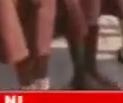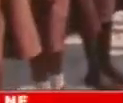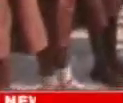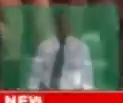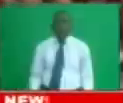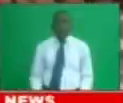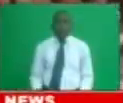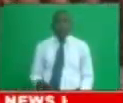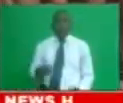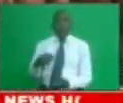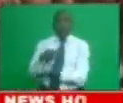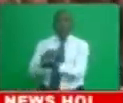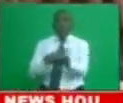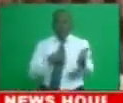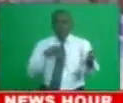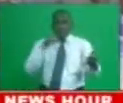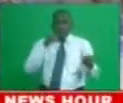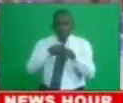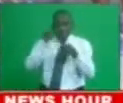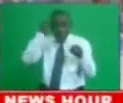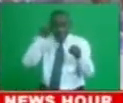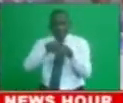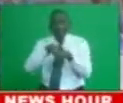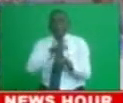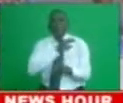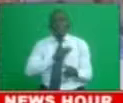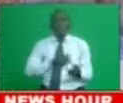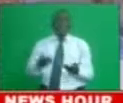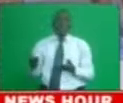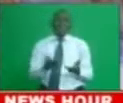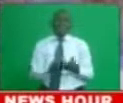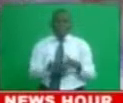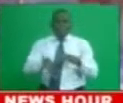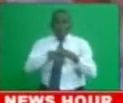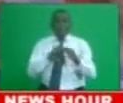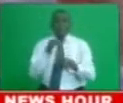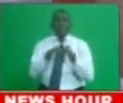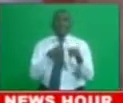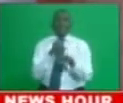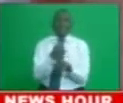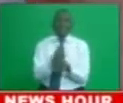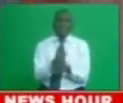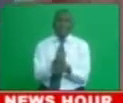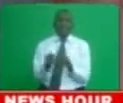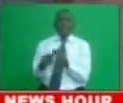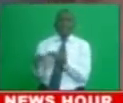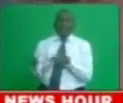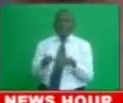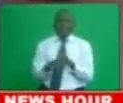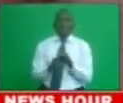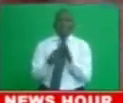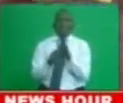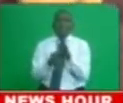These are members of the Brothers and Sisters in Christ Serving Basics International displaying their